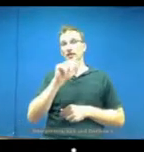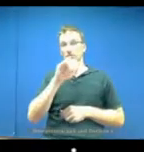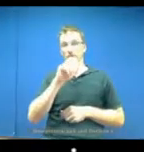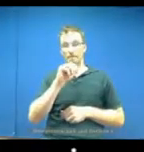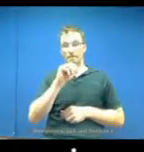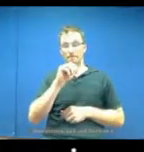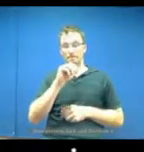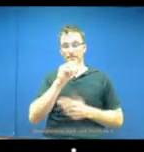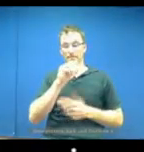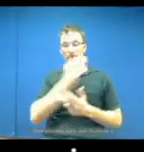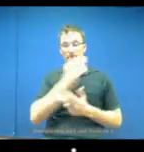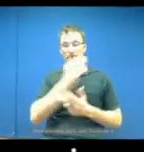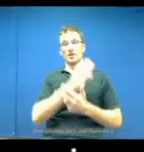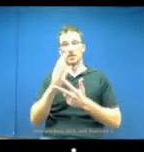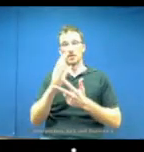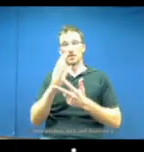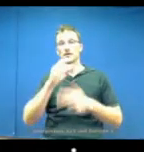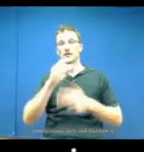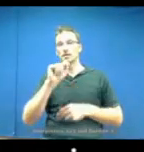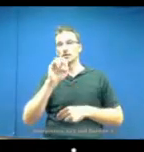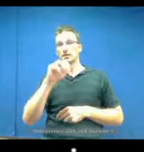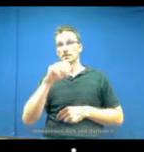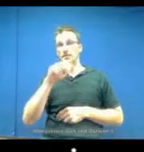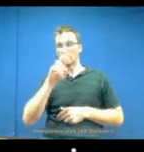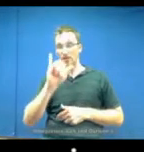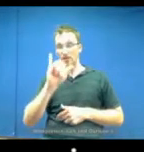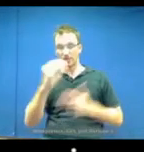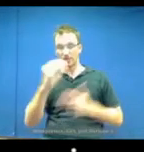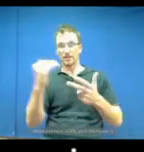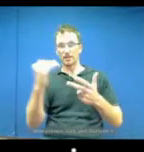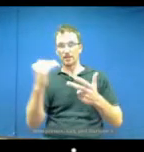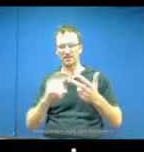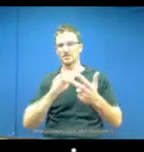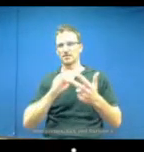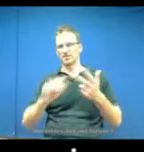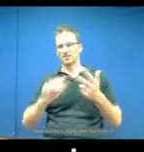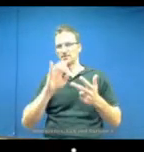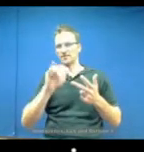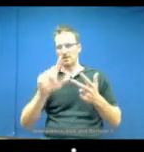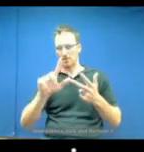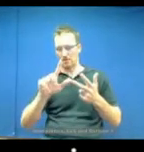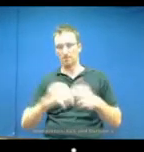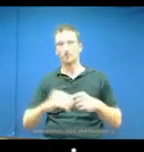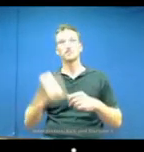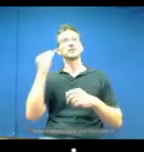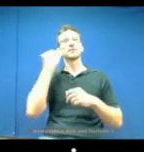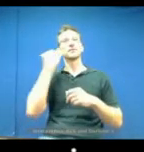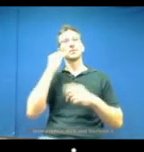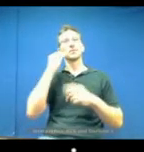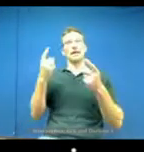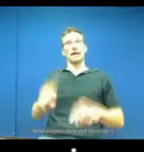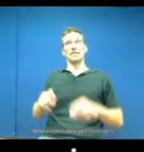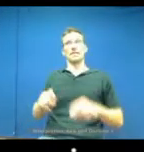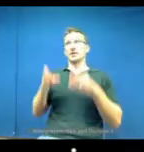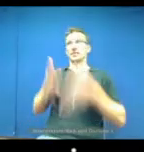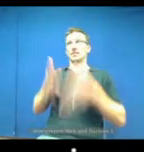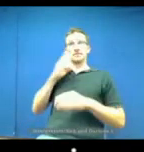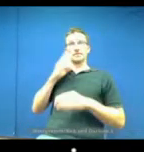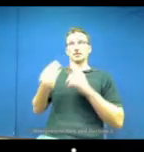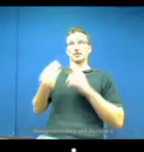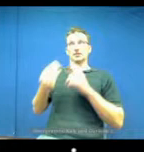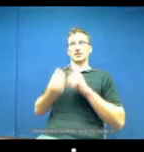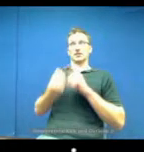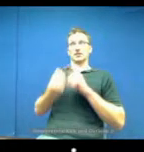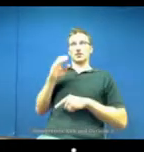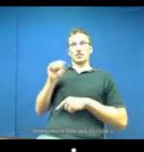temporary relief, and final relief. So if you're abused on a Saturday night, you can go to a court commissioner at any